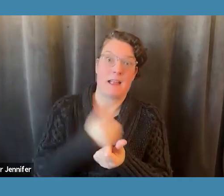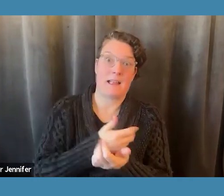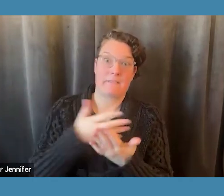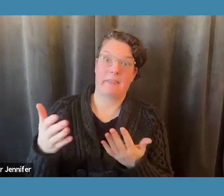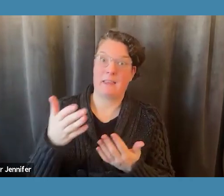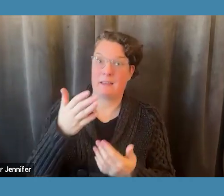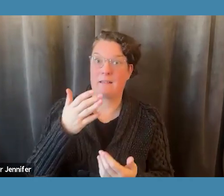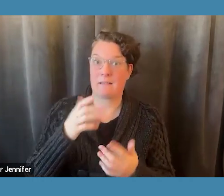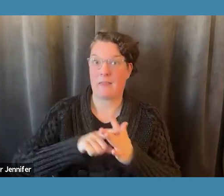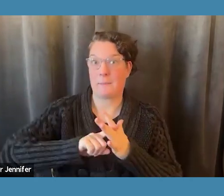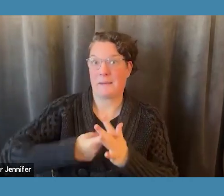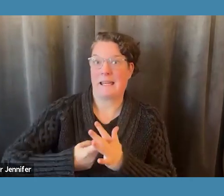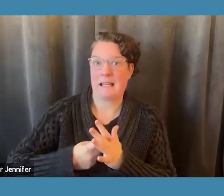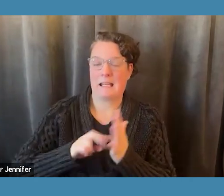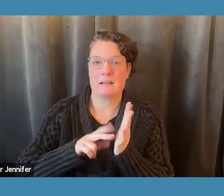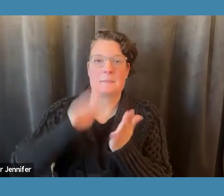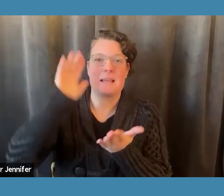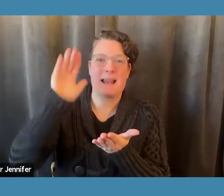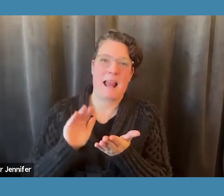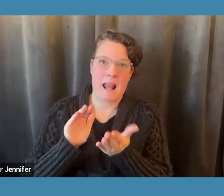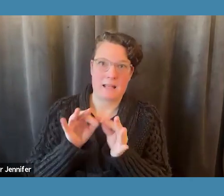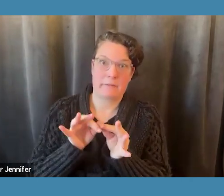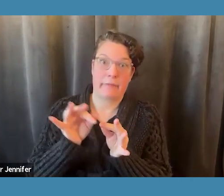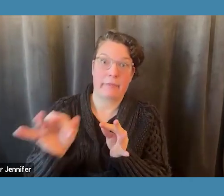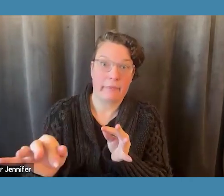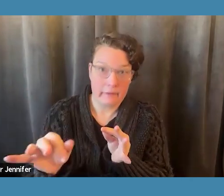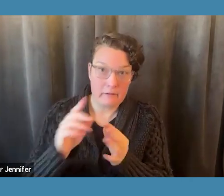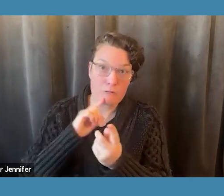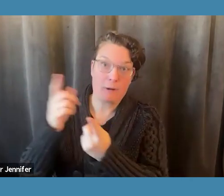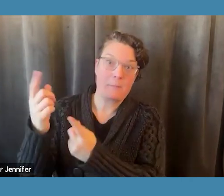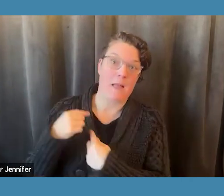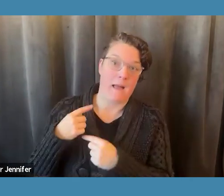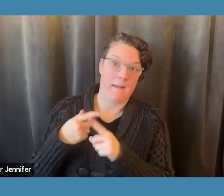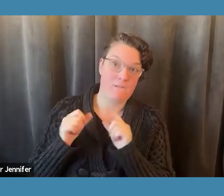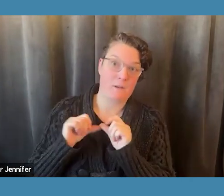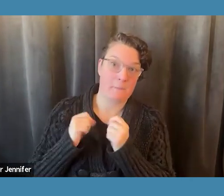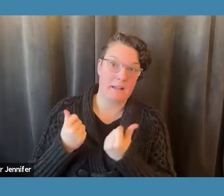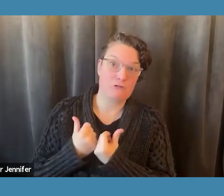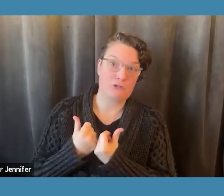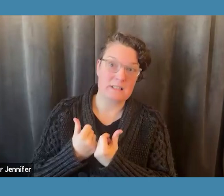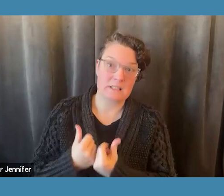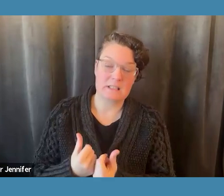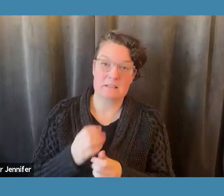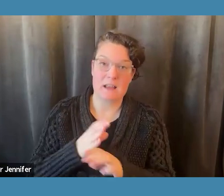so that there aren't delays in getting your answer back from the agency after you've applied.